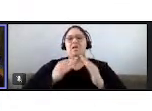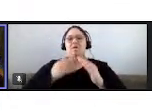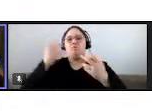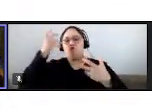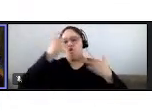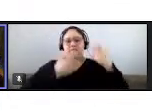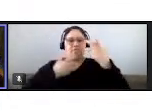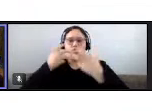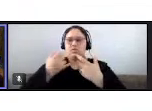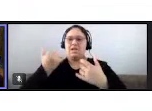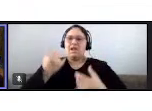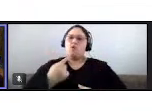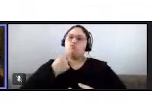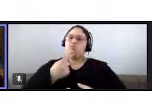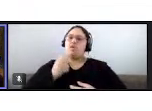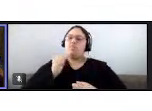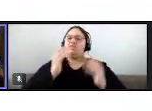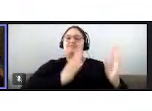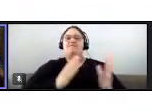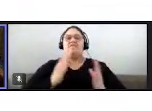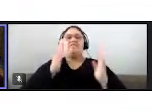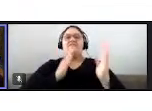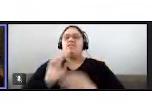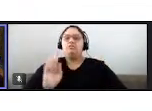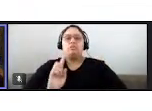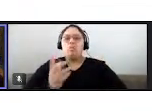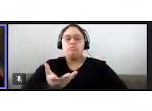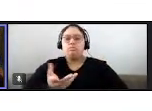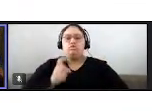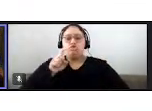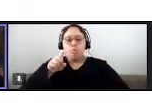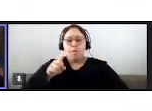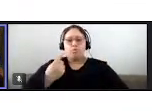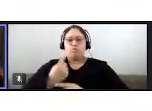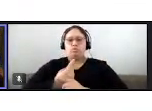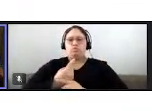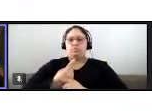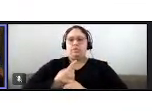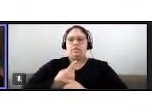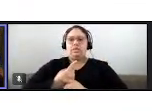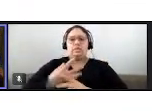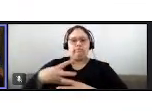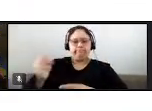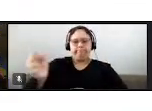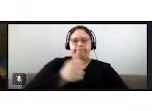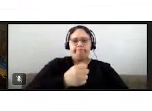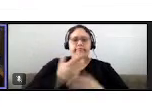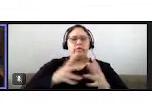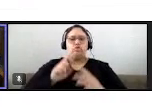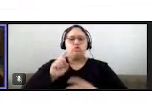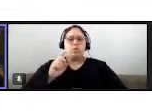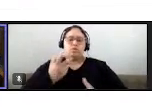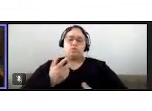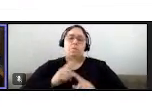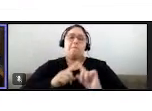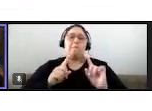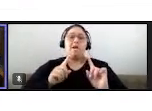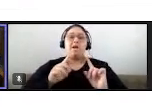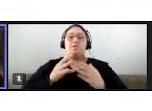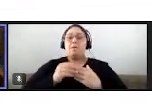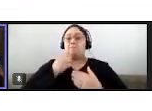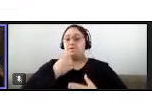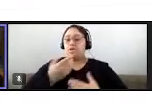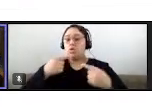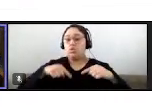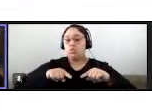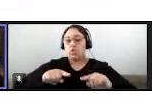say this is a phase of what? That is supposed to be in place. But as the member said